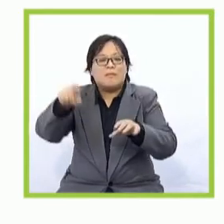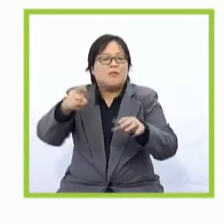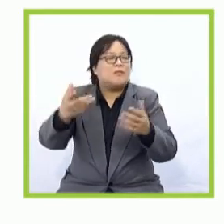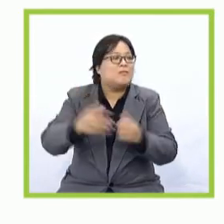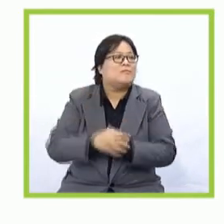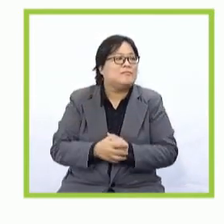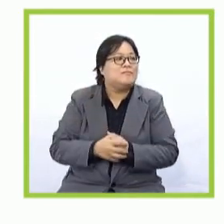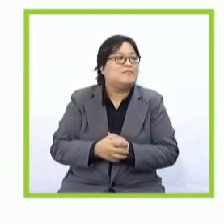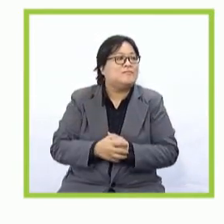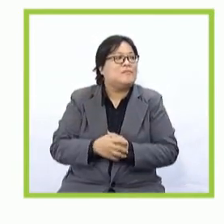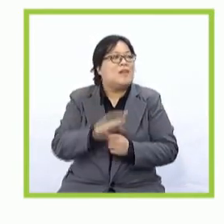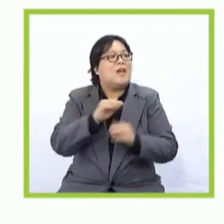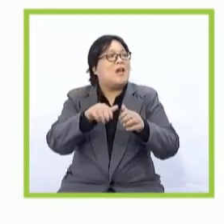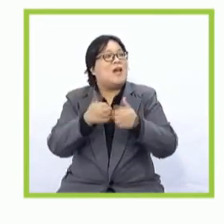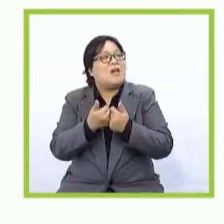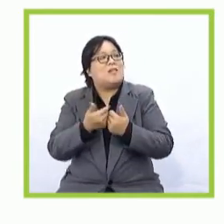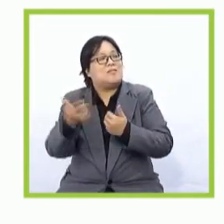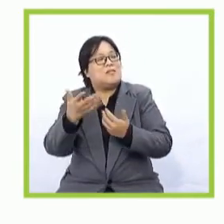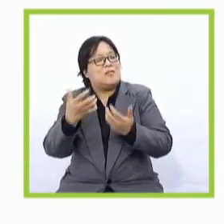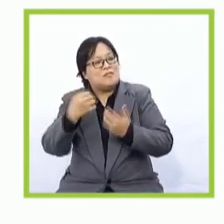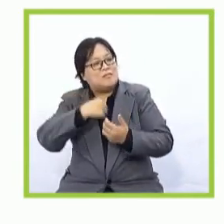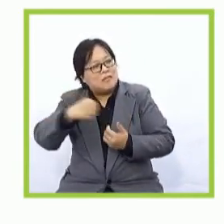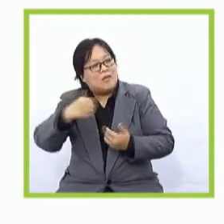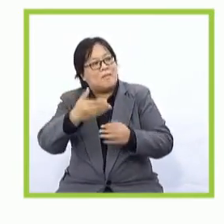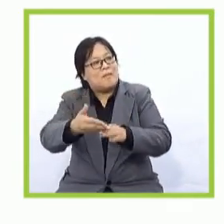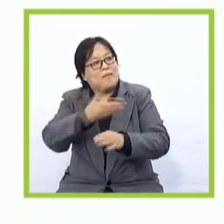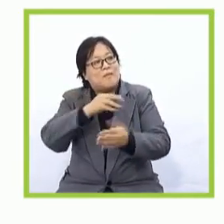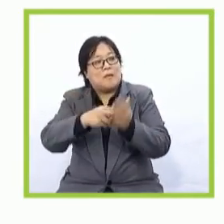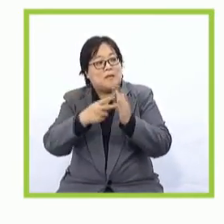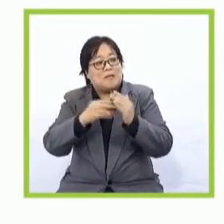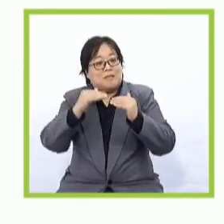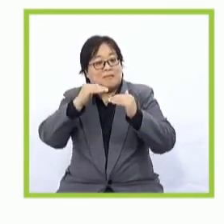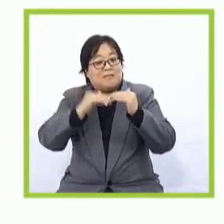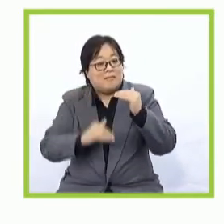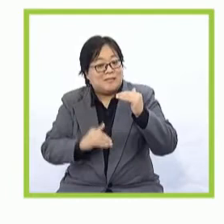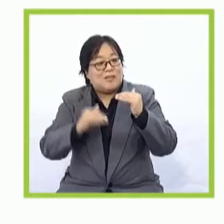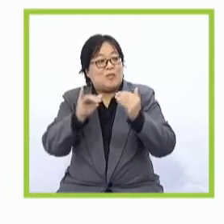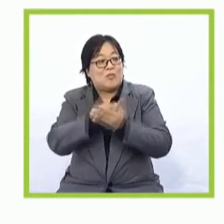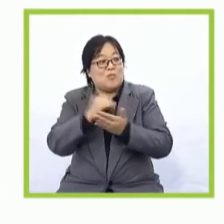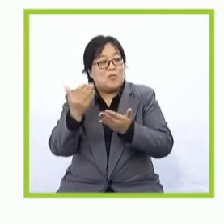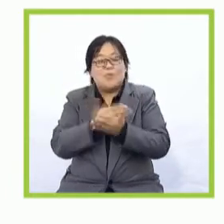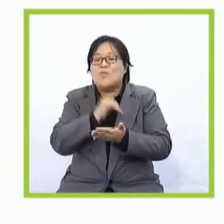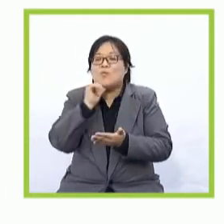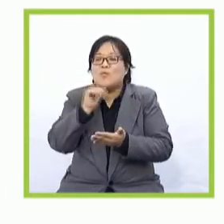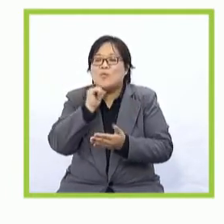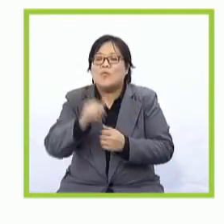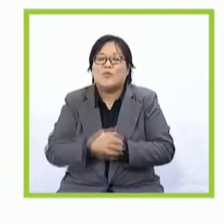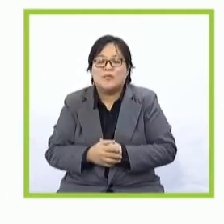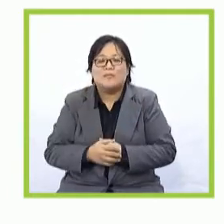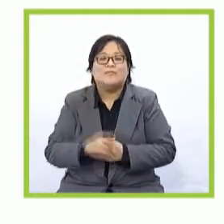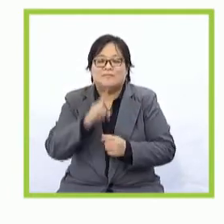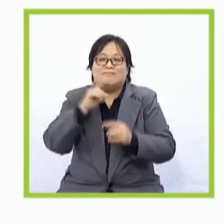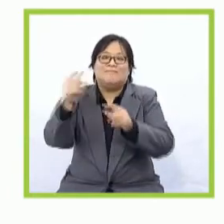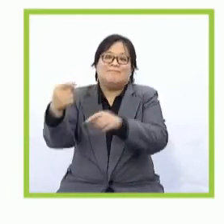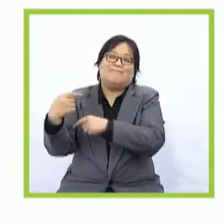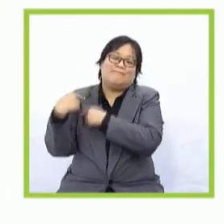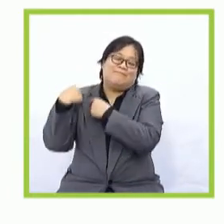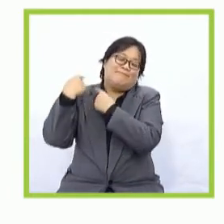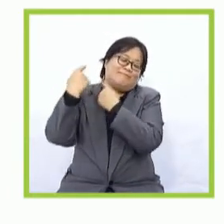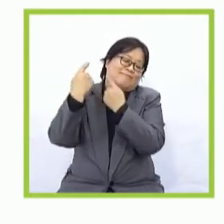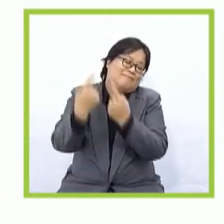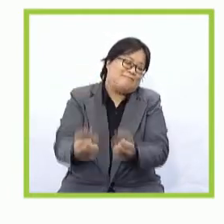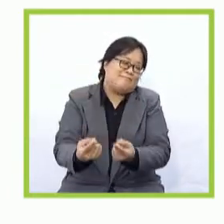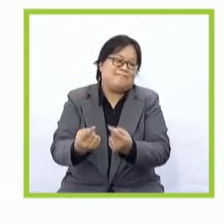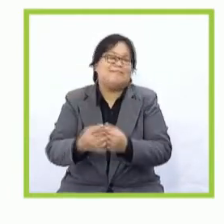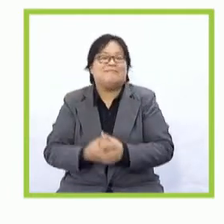begin with, and how have we won the fight before. So it's not to say inequality is a new issue, as you said. So it has been addressed in the past,